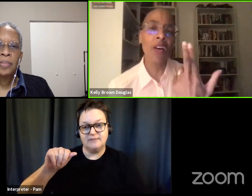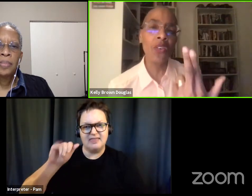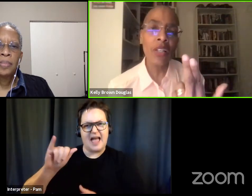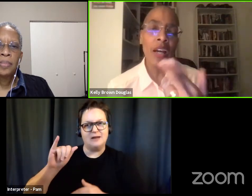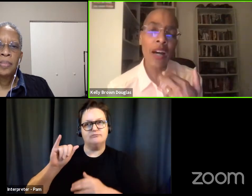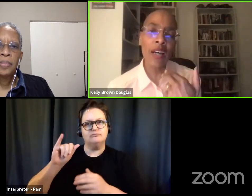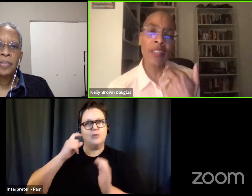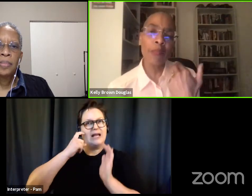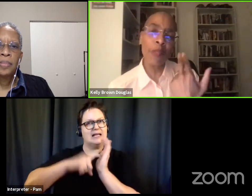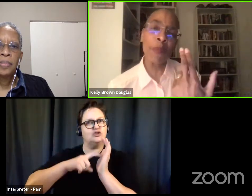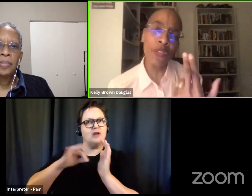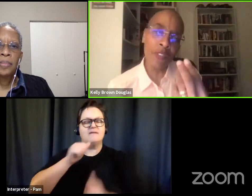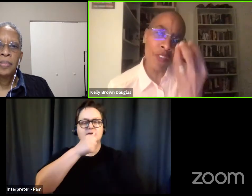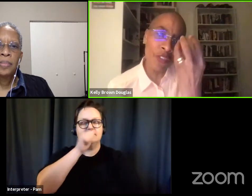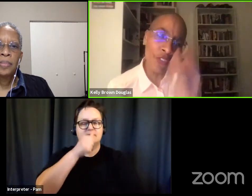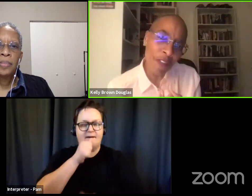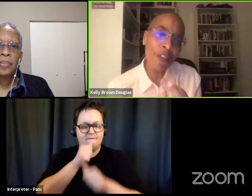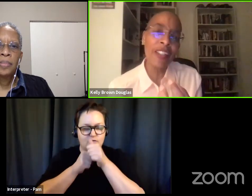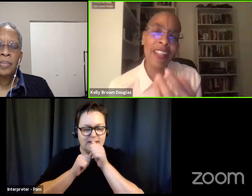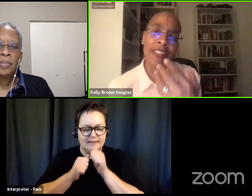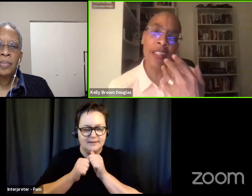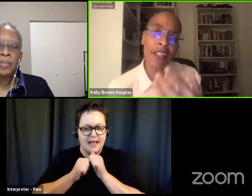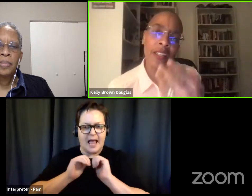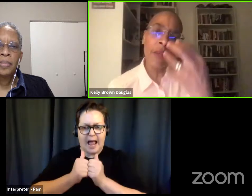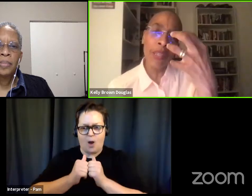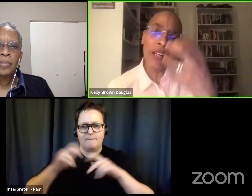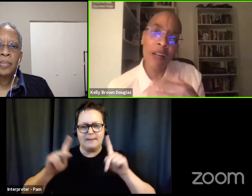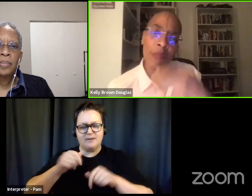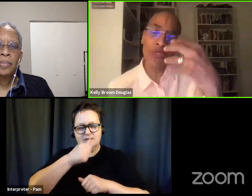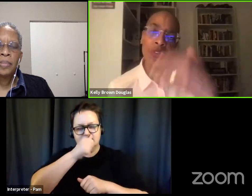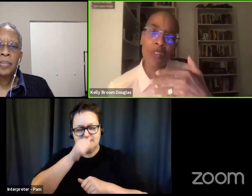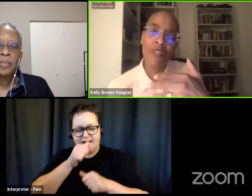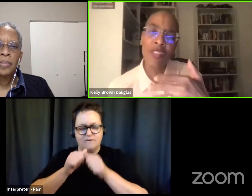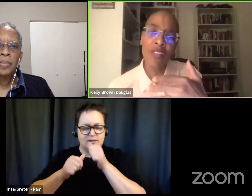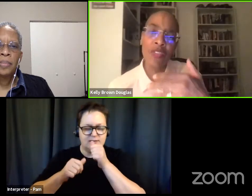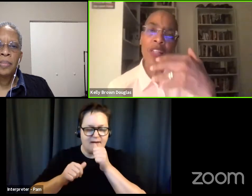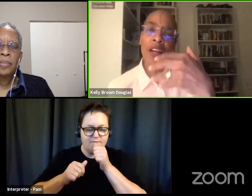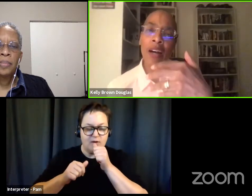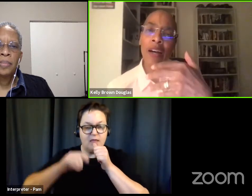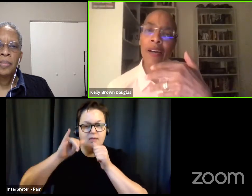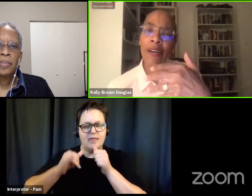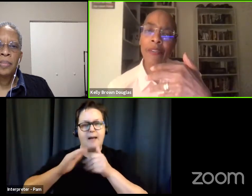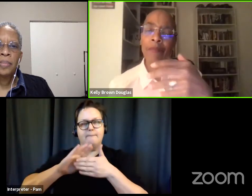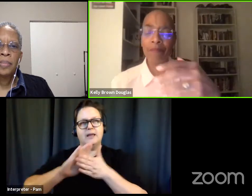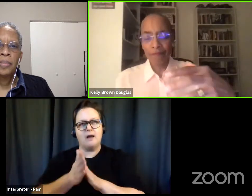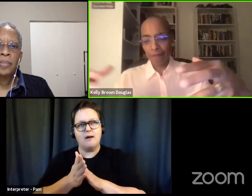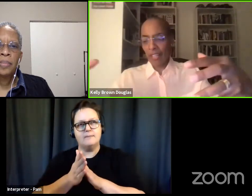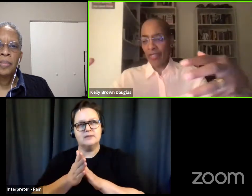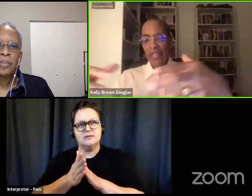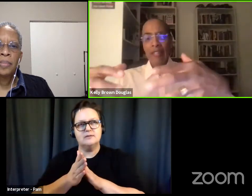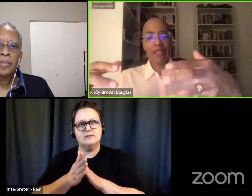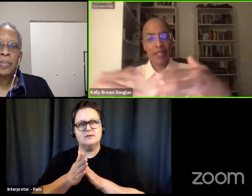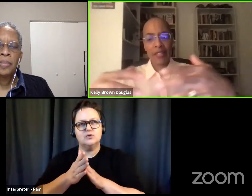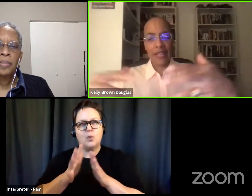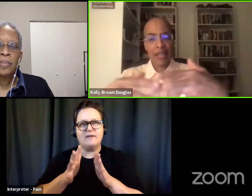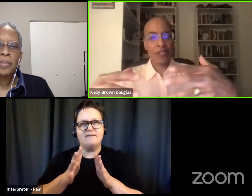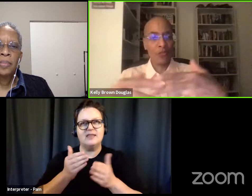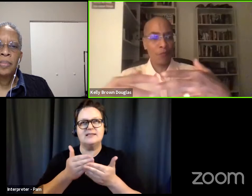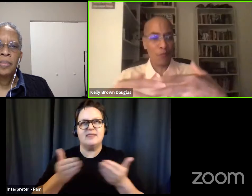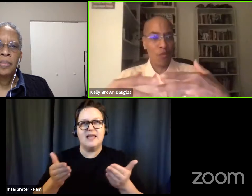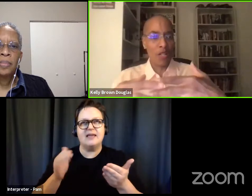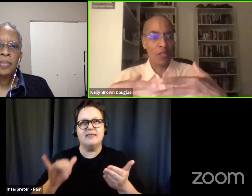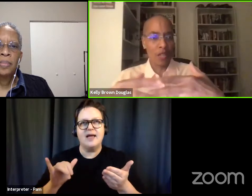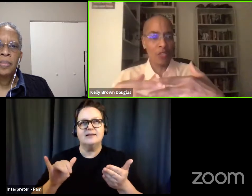And how people suffer, and suffering and it becomes sort of this thing that